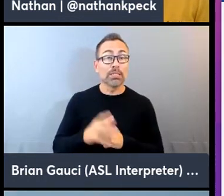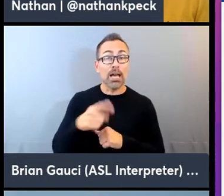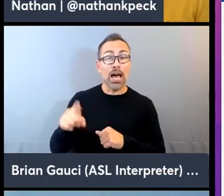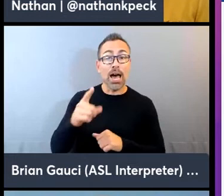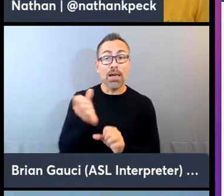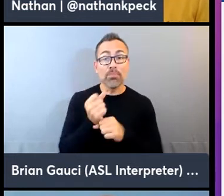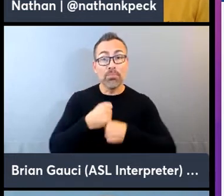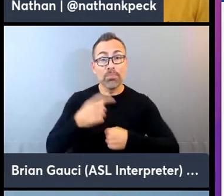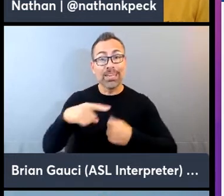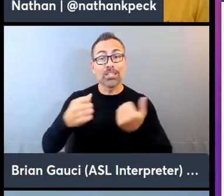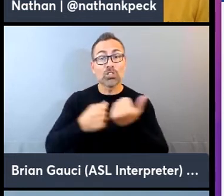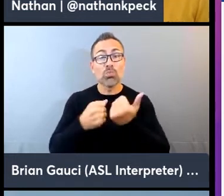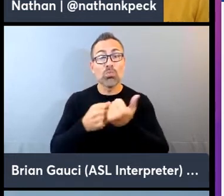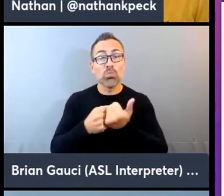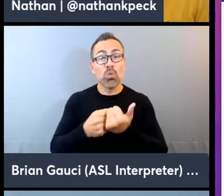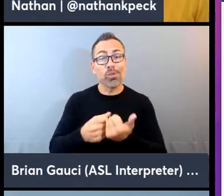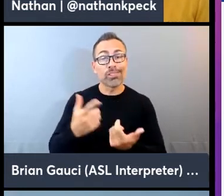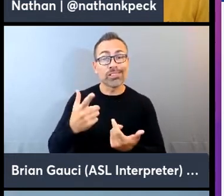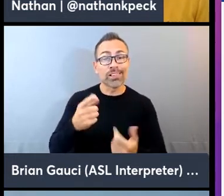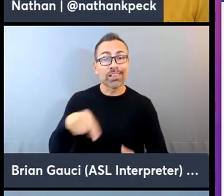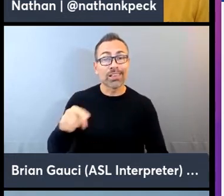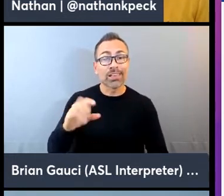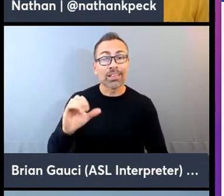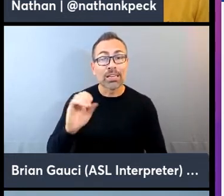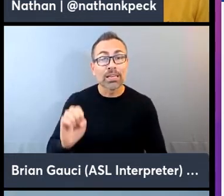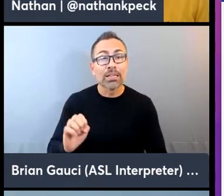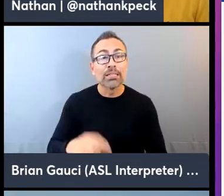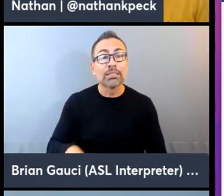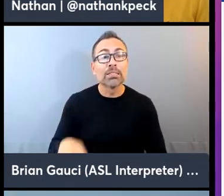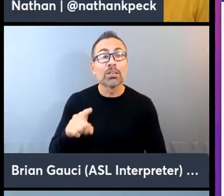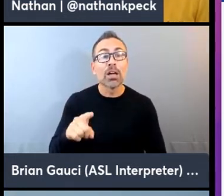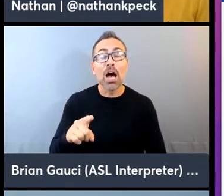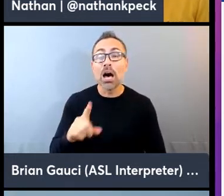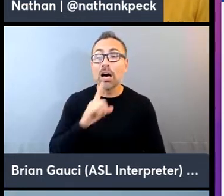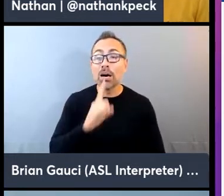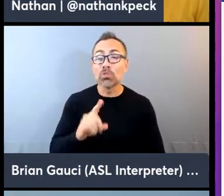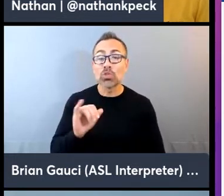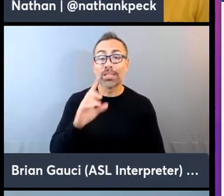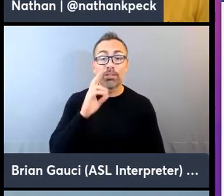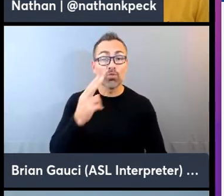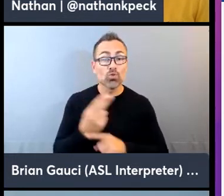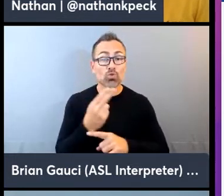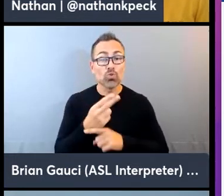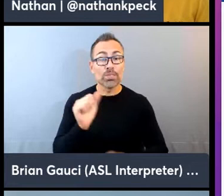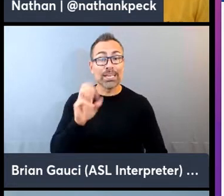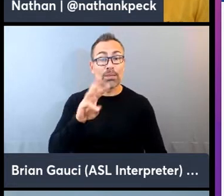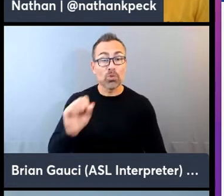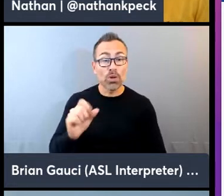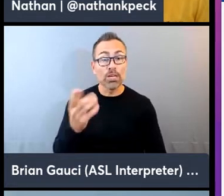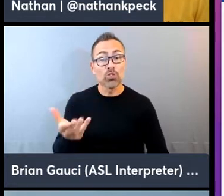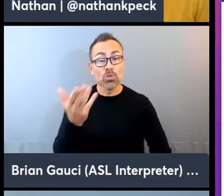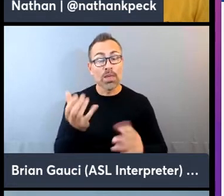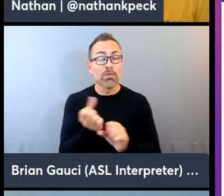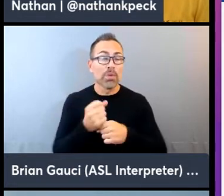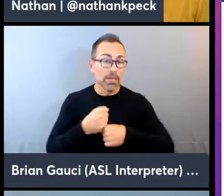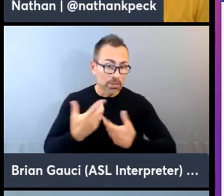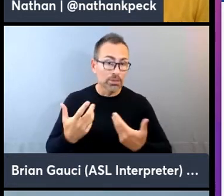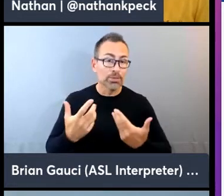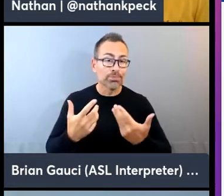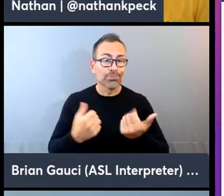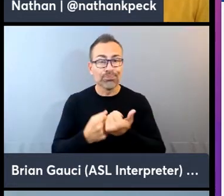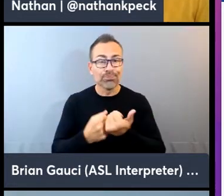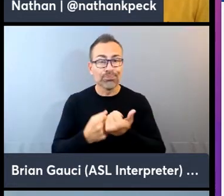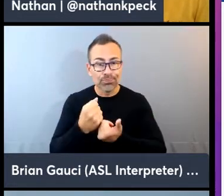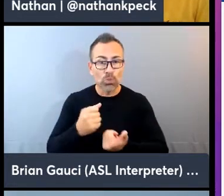just really cool. If you're looking and listening to this, I'm sure if you use AWS, you might have created a support case, right? You don't have